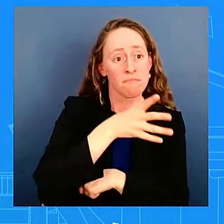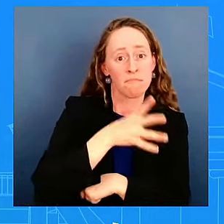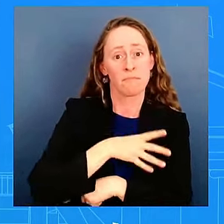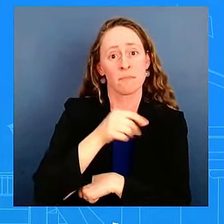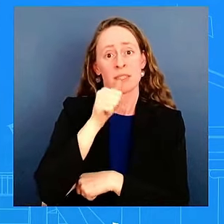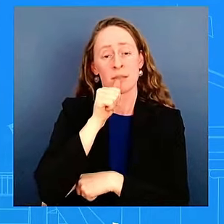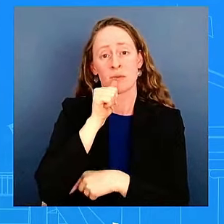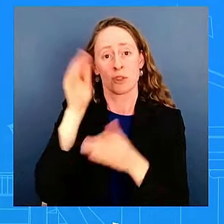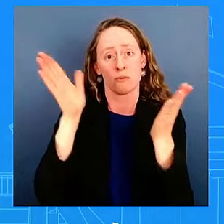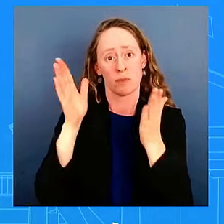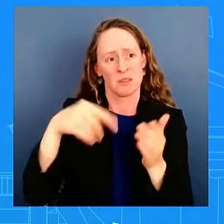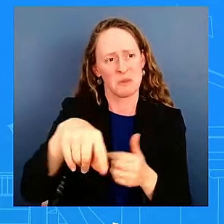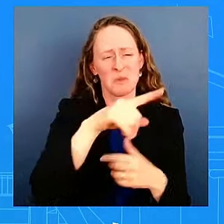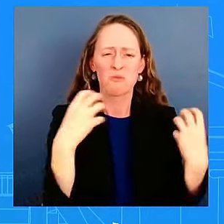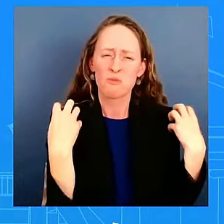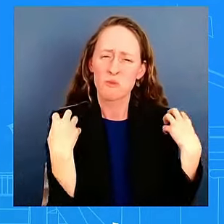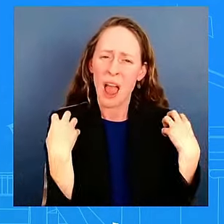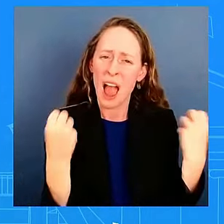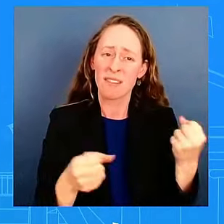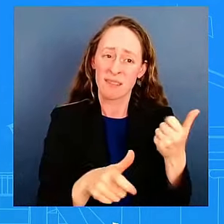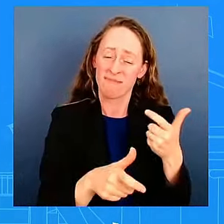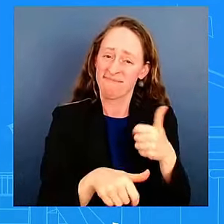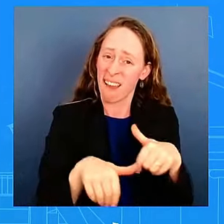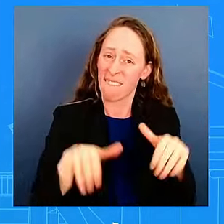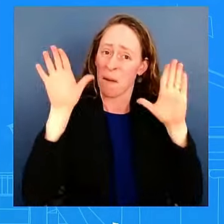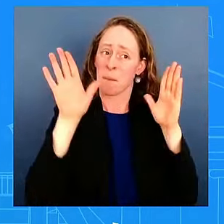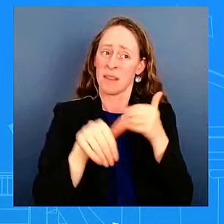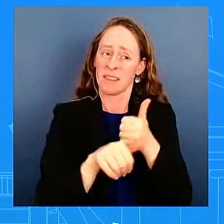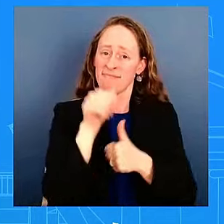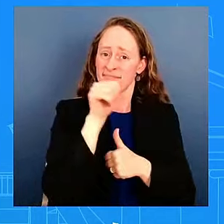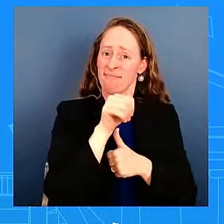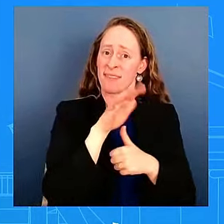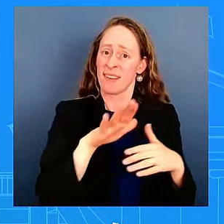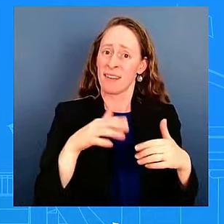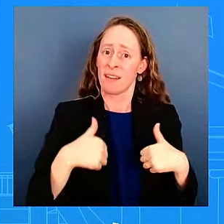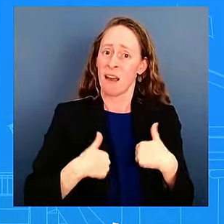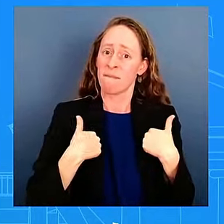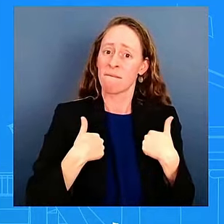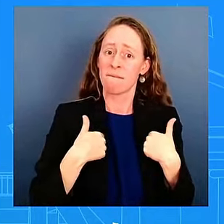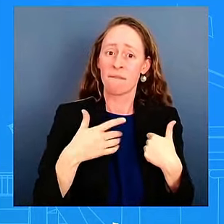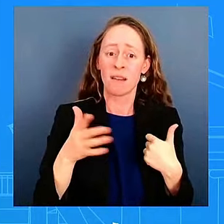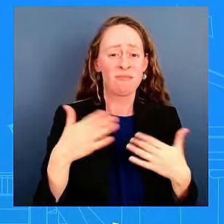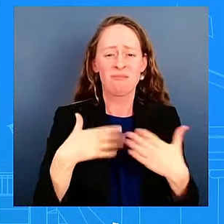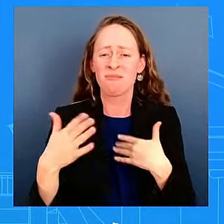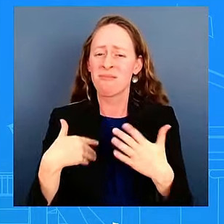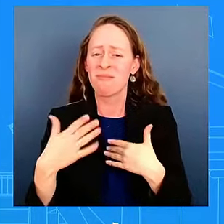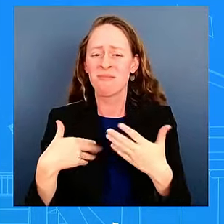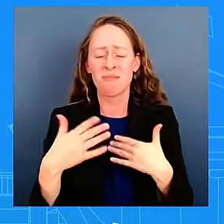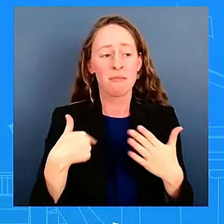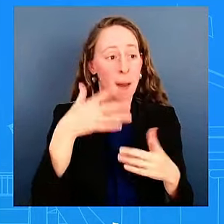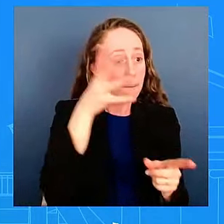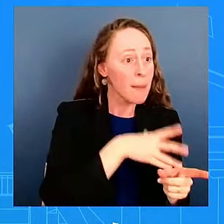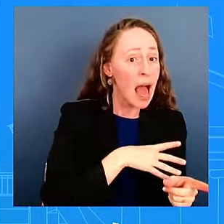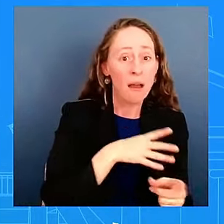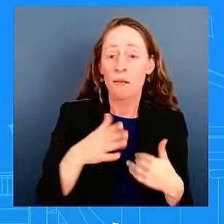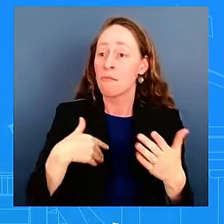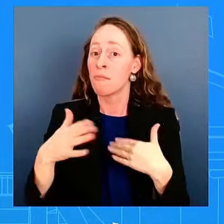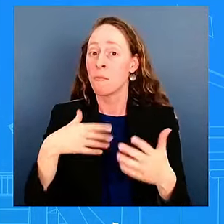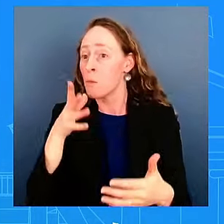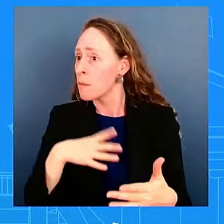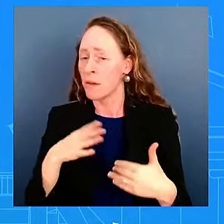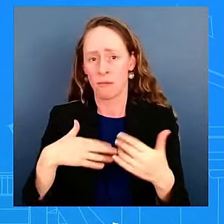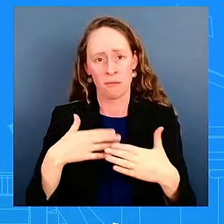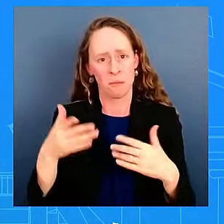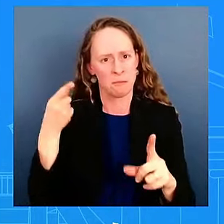not discount that. We should not discount that if it's a man or if it's a woman. And to have that sentiment out there is